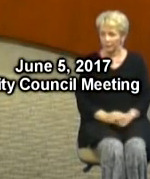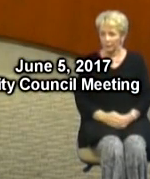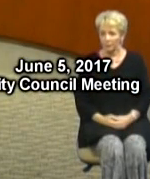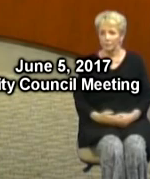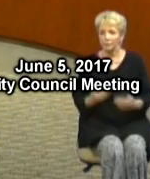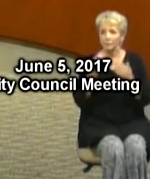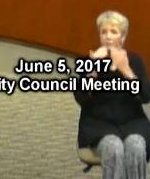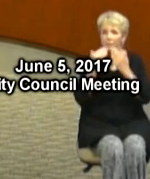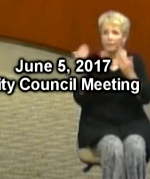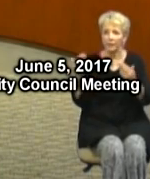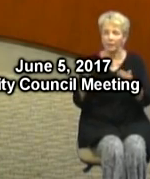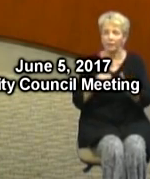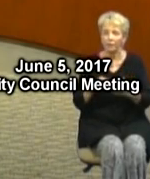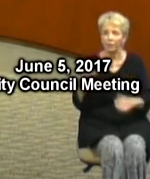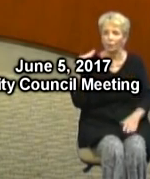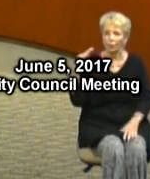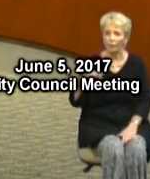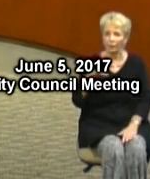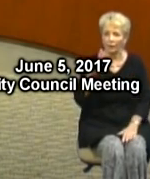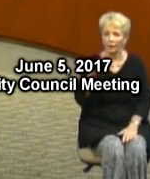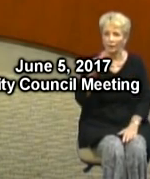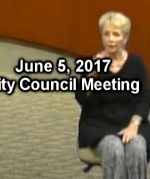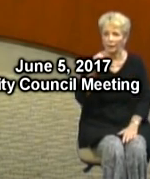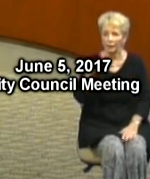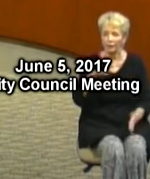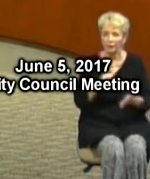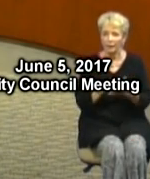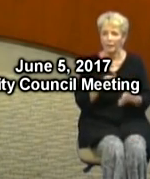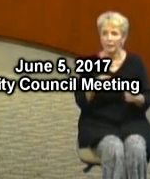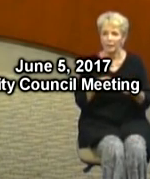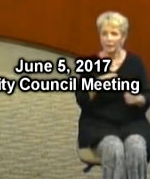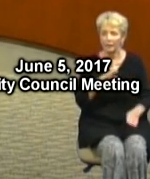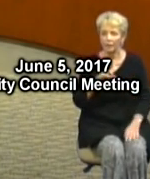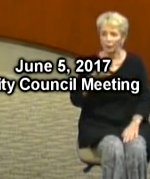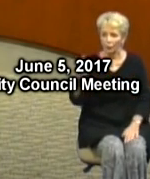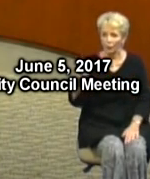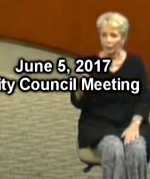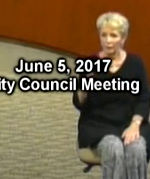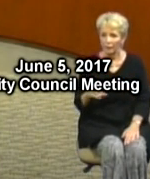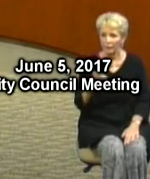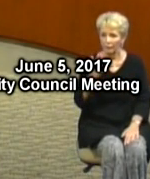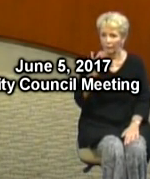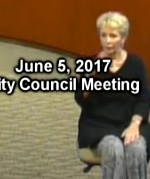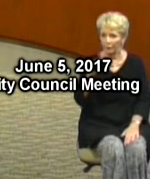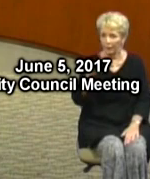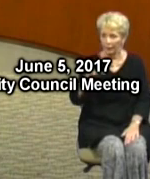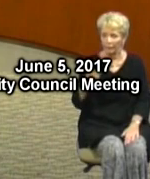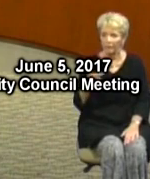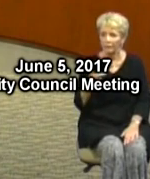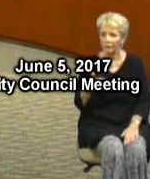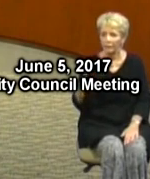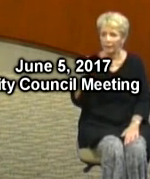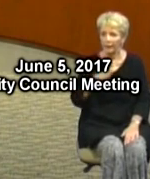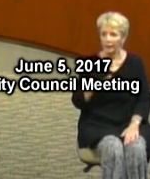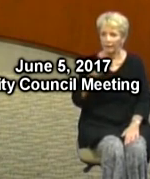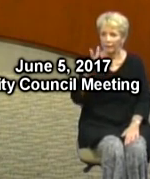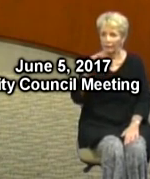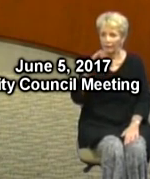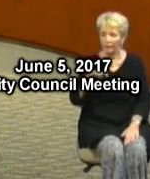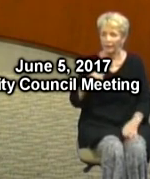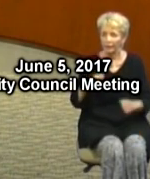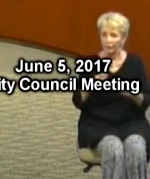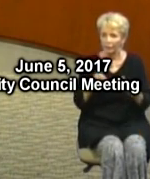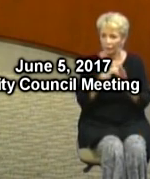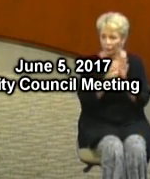Thank you, Reverend Doster. I'd like to introduce our city council to my far right, Councilman Forrest Fleming, Louis Vina, our city